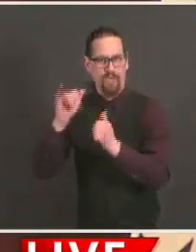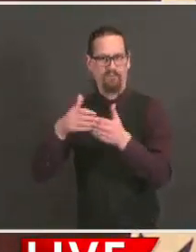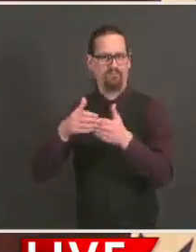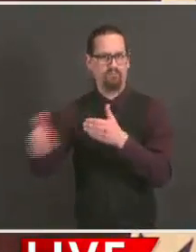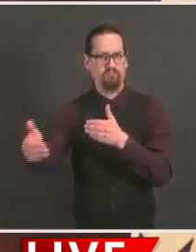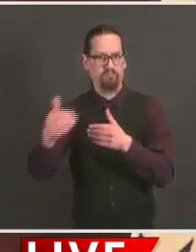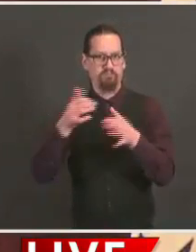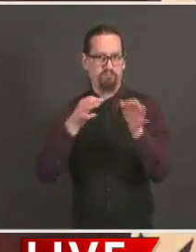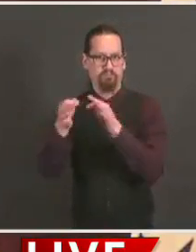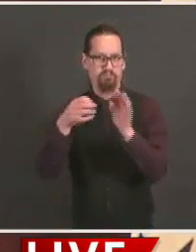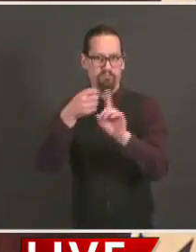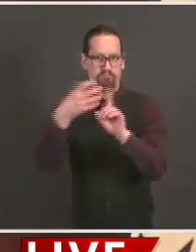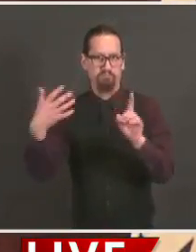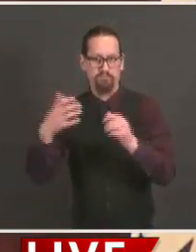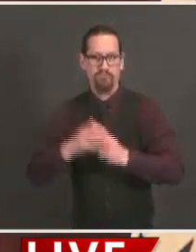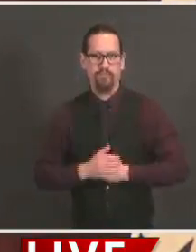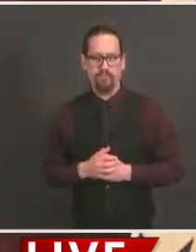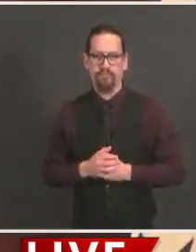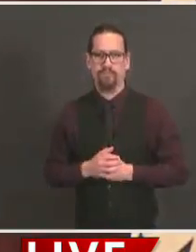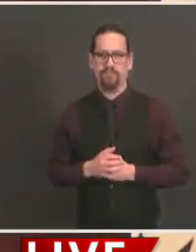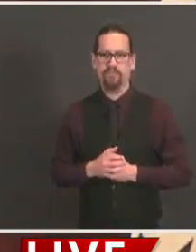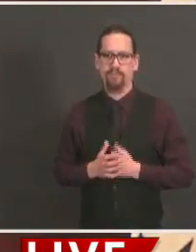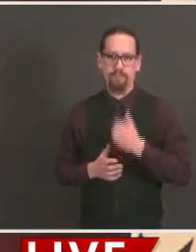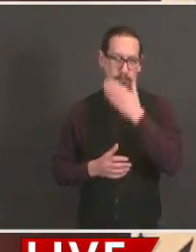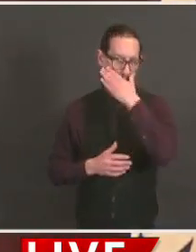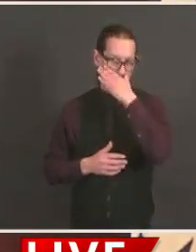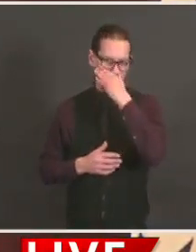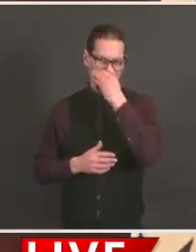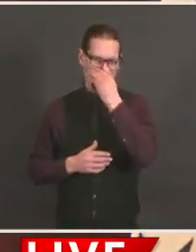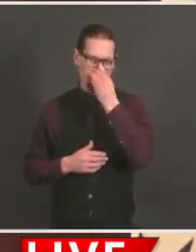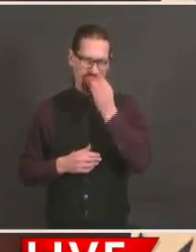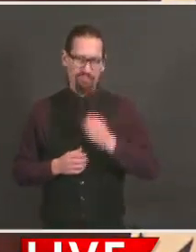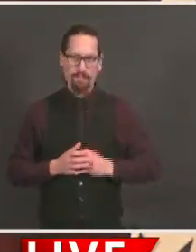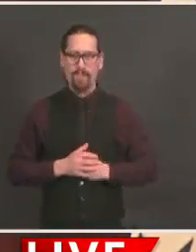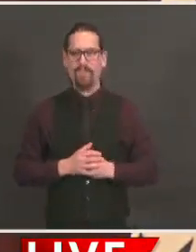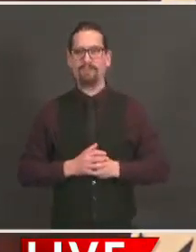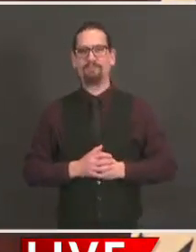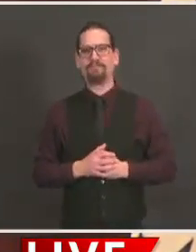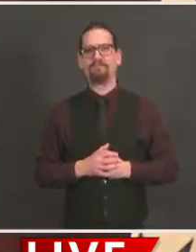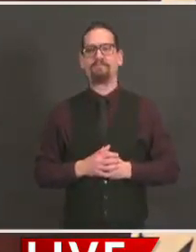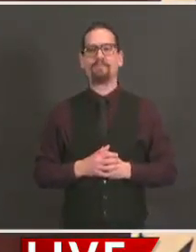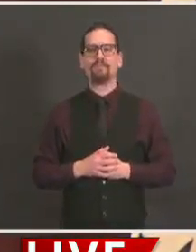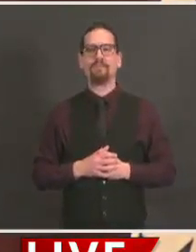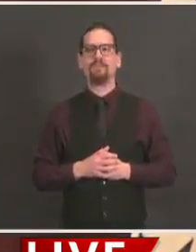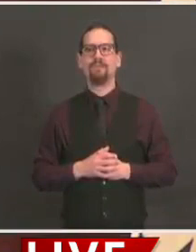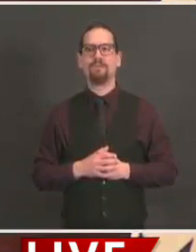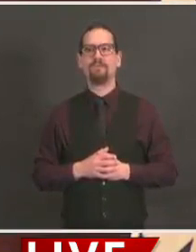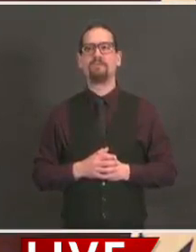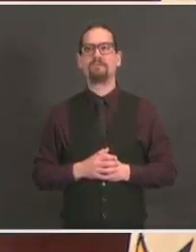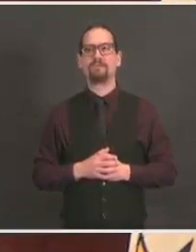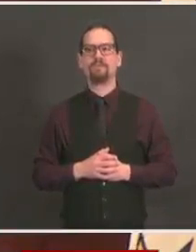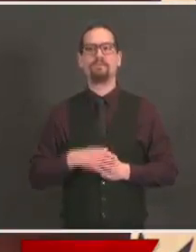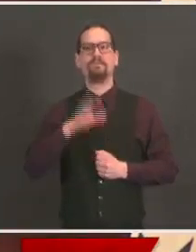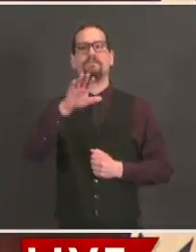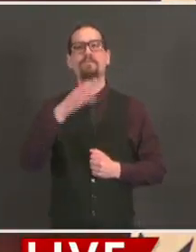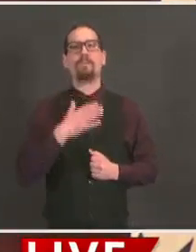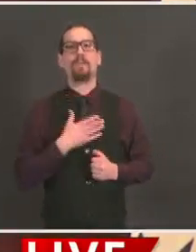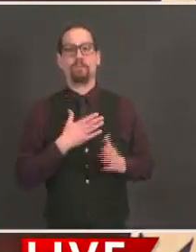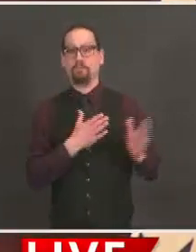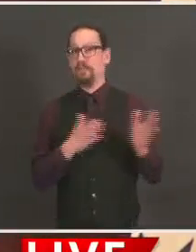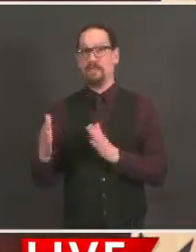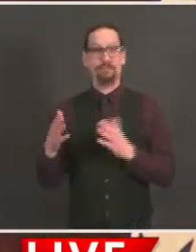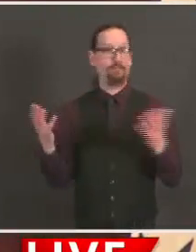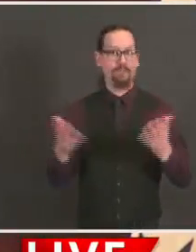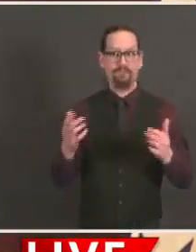In this regard, there will be some similarities to our approach to testing. There are many different